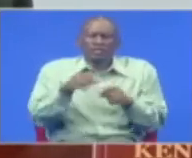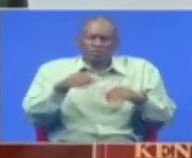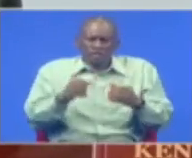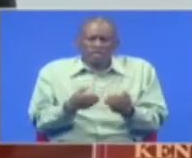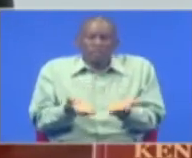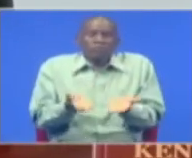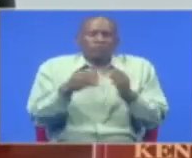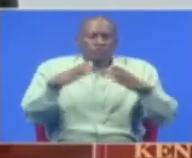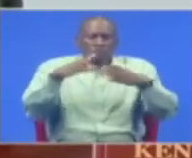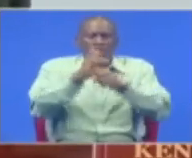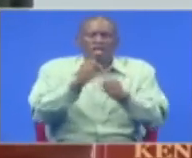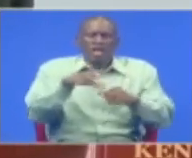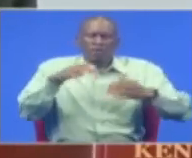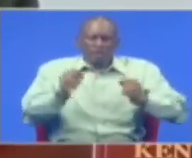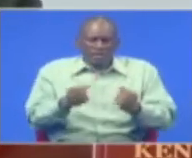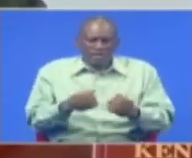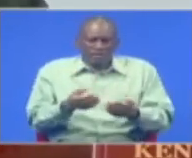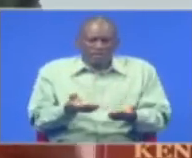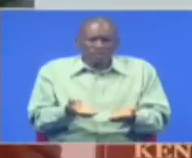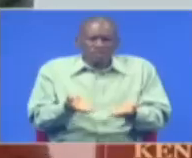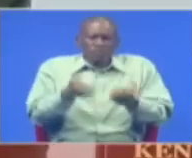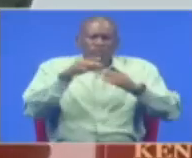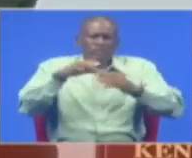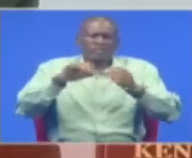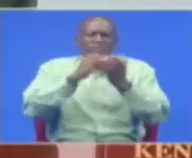this school forward, this department forward.